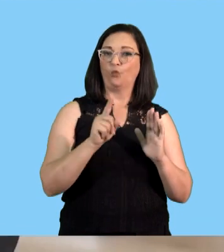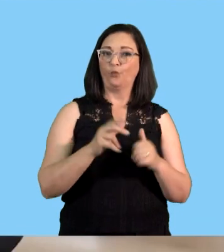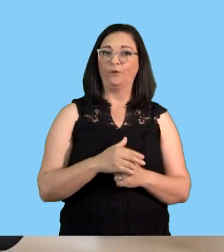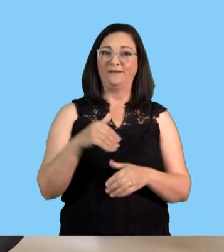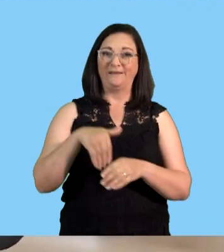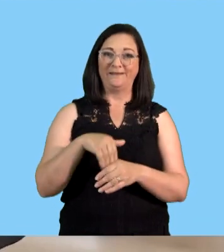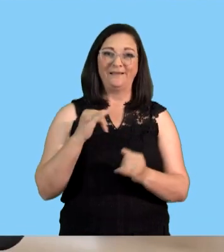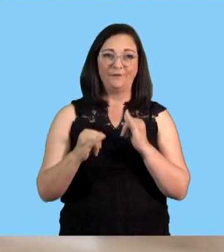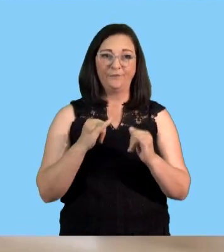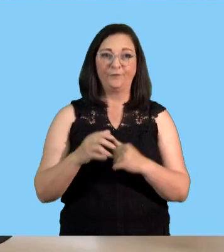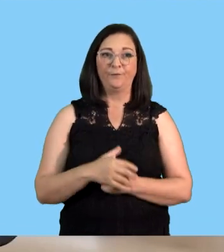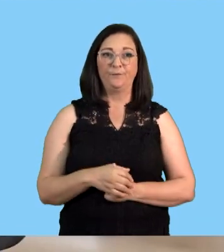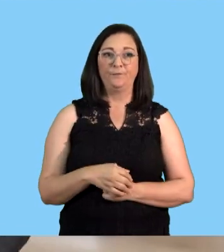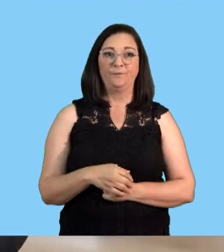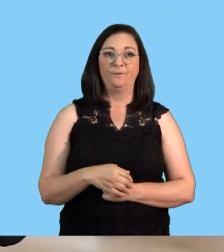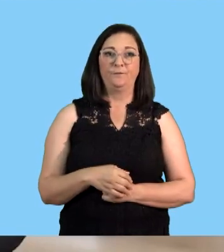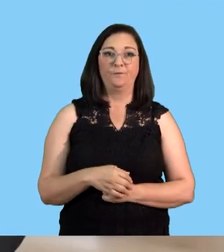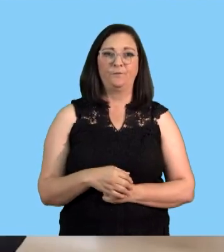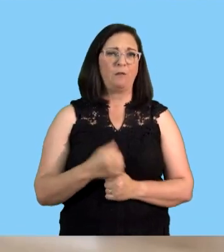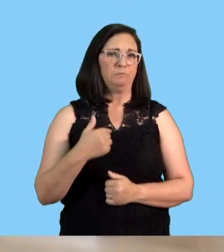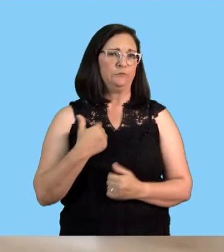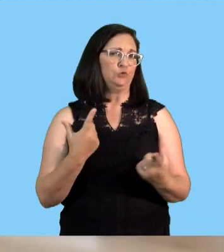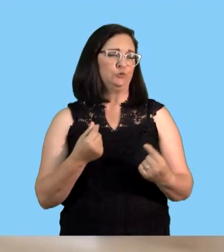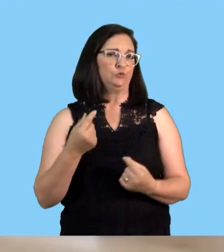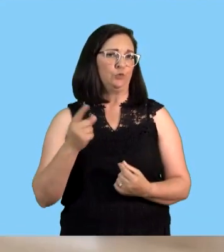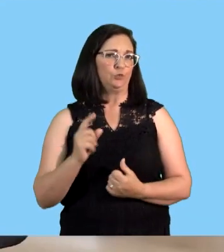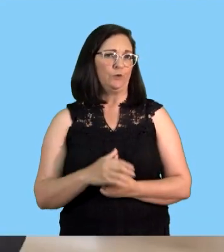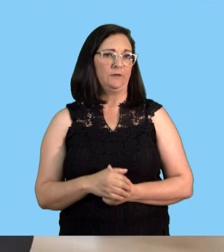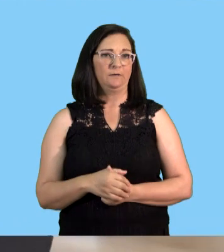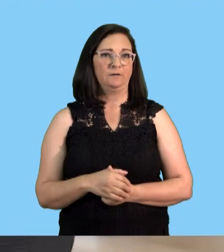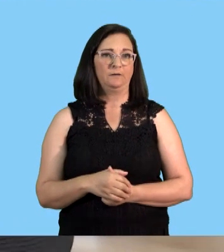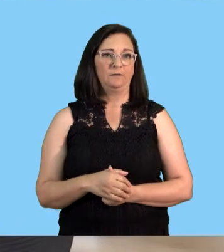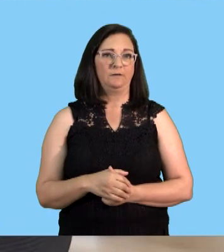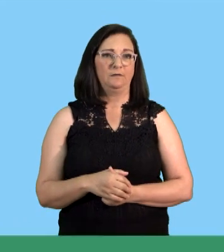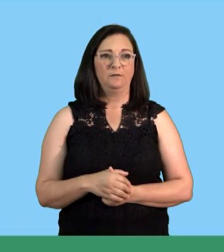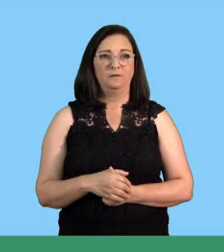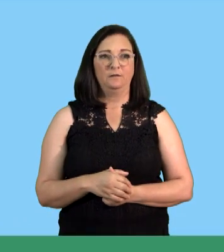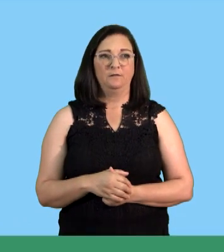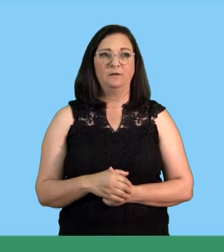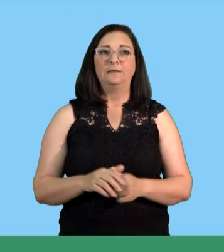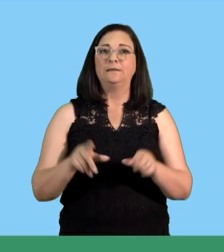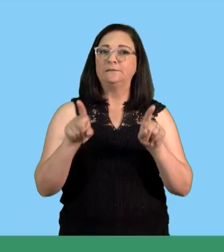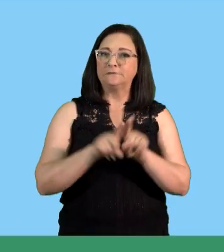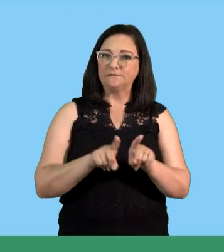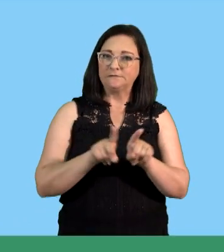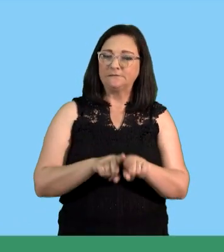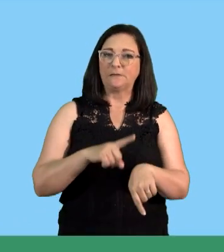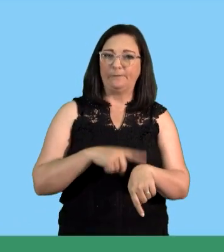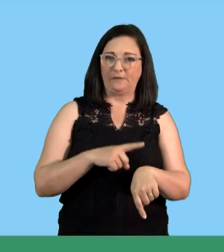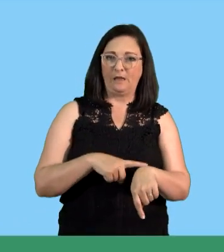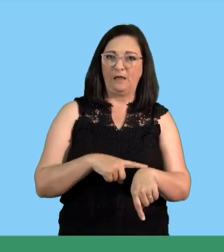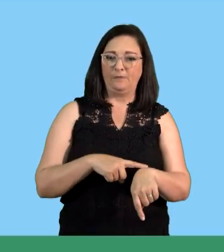interview? You are here as an interviewee, so what do? I need to allocate the same amount of time